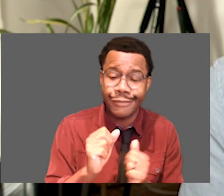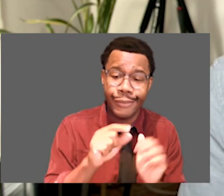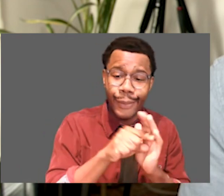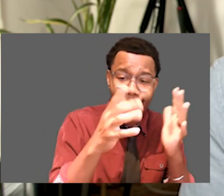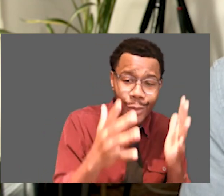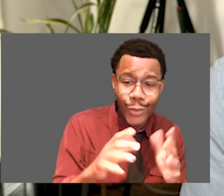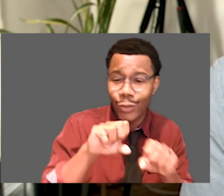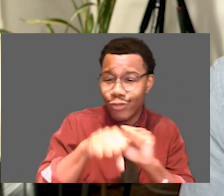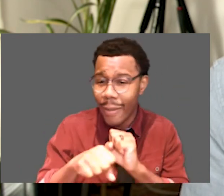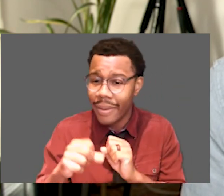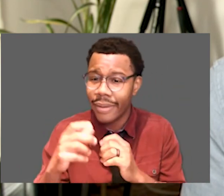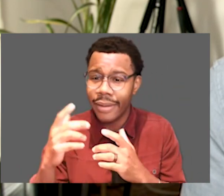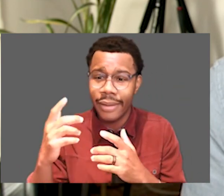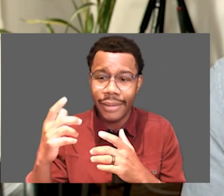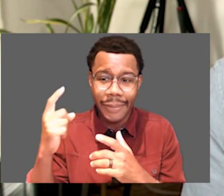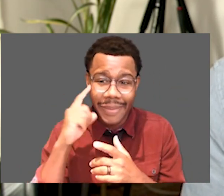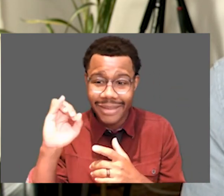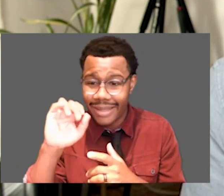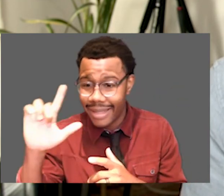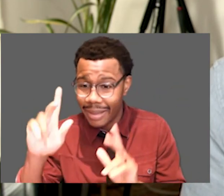and worthless fornicators.